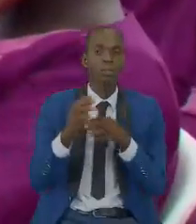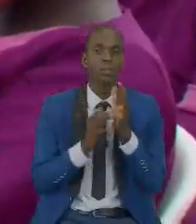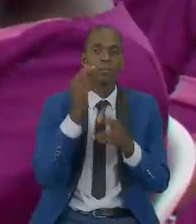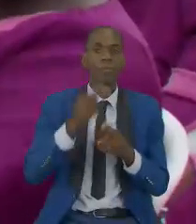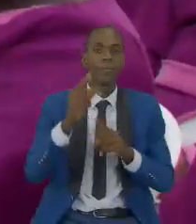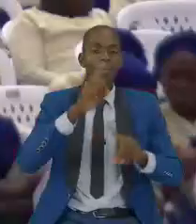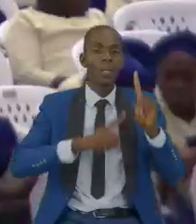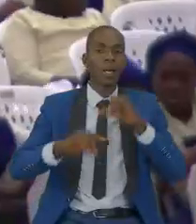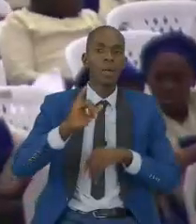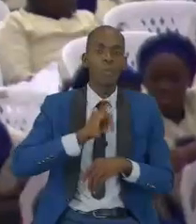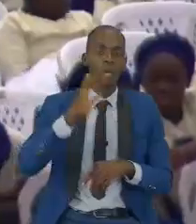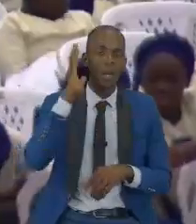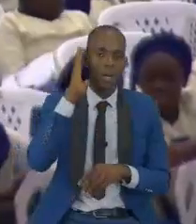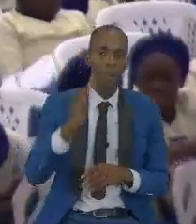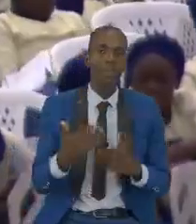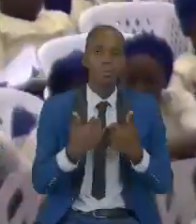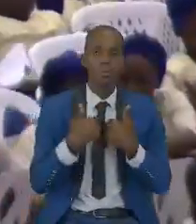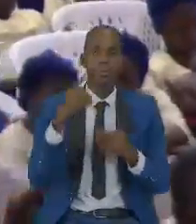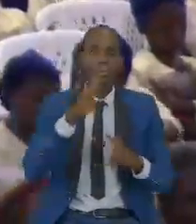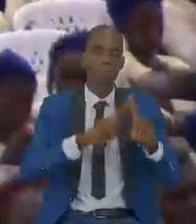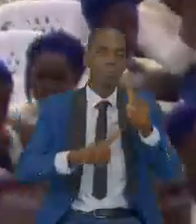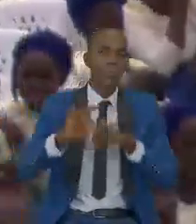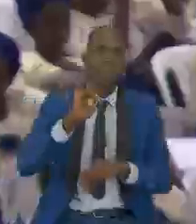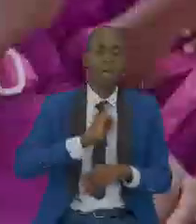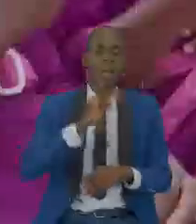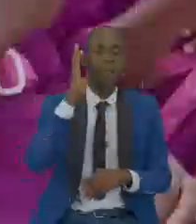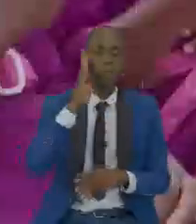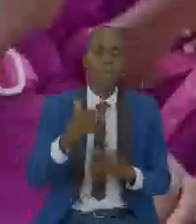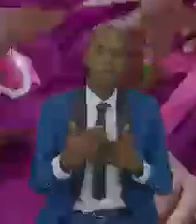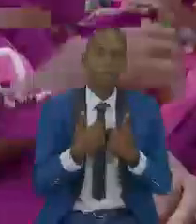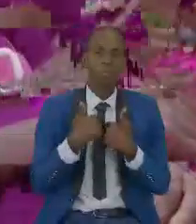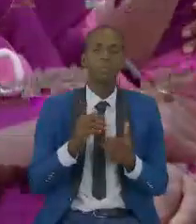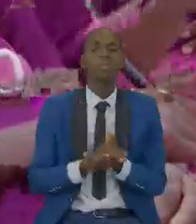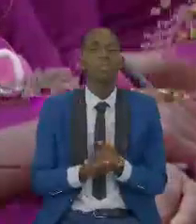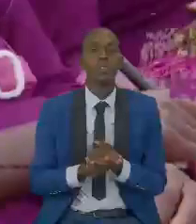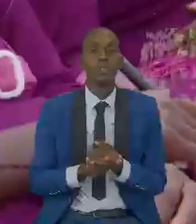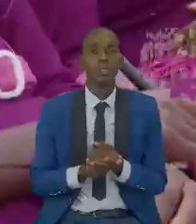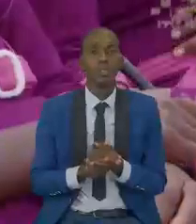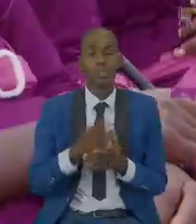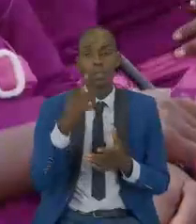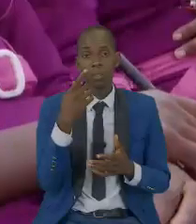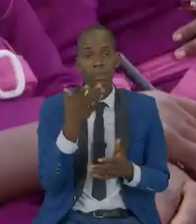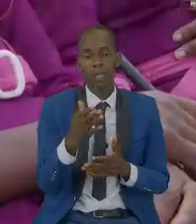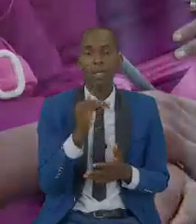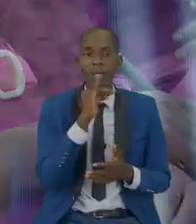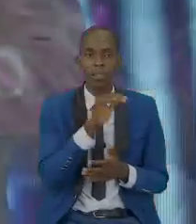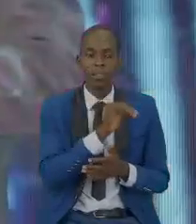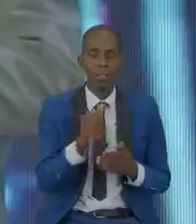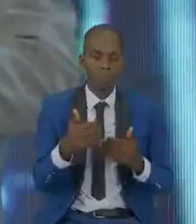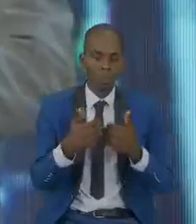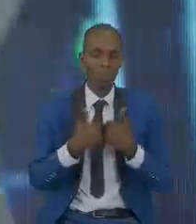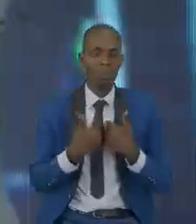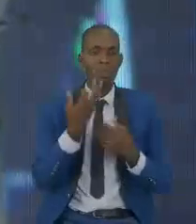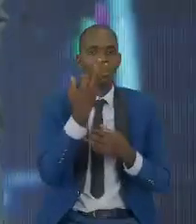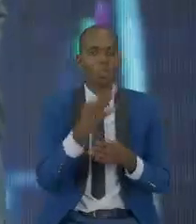will have. I said, I will have. There is the possession of